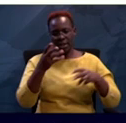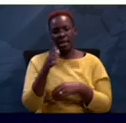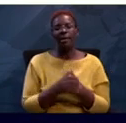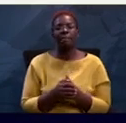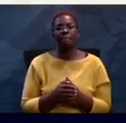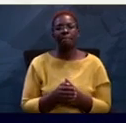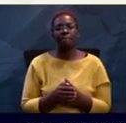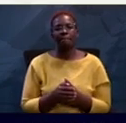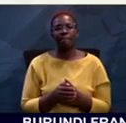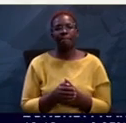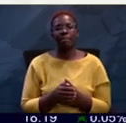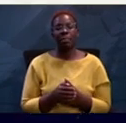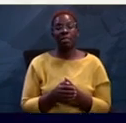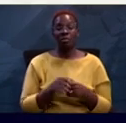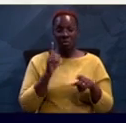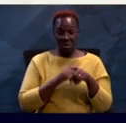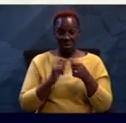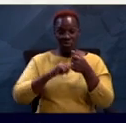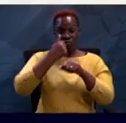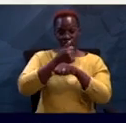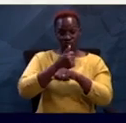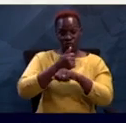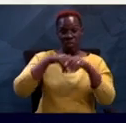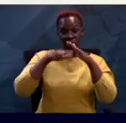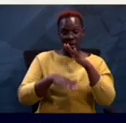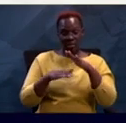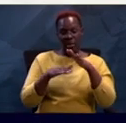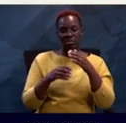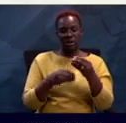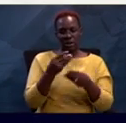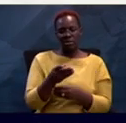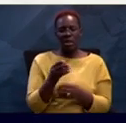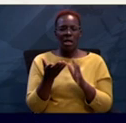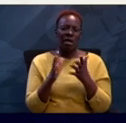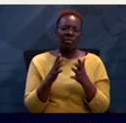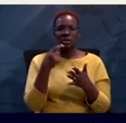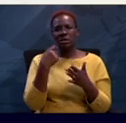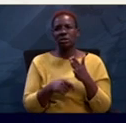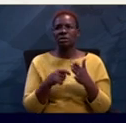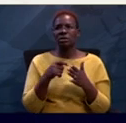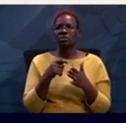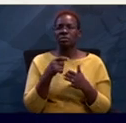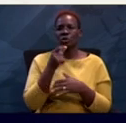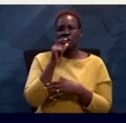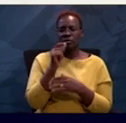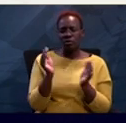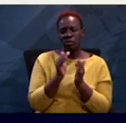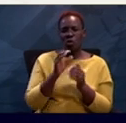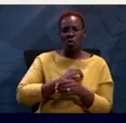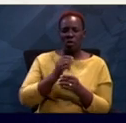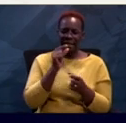particular purchase. Since the setting up of a minimum reserve price, average tea prices for the smallholder